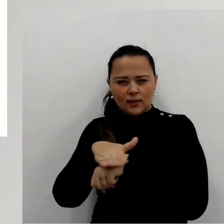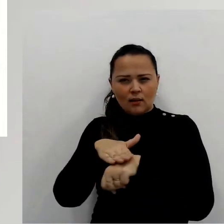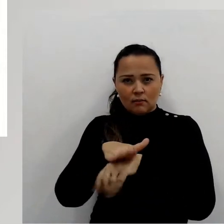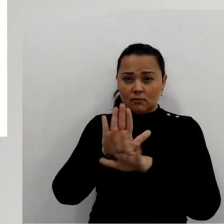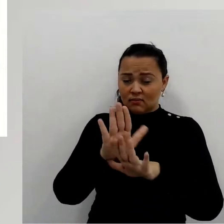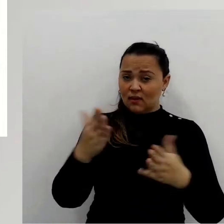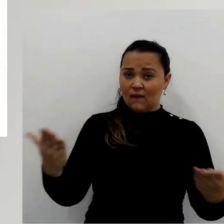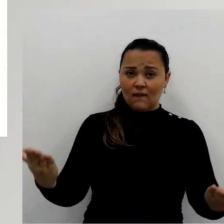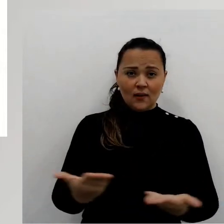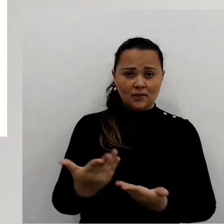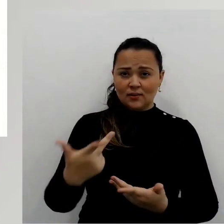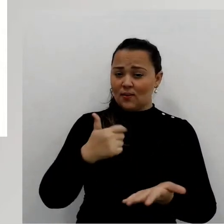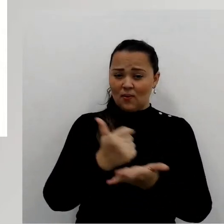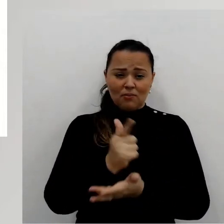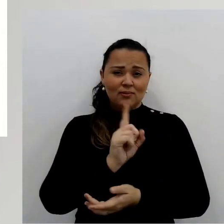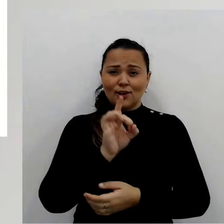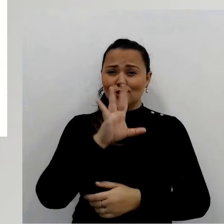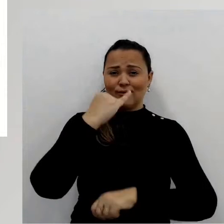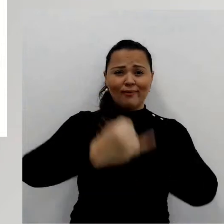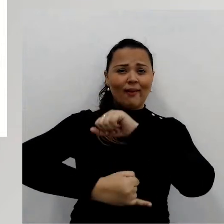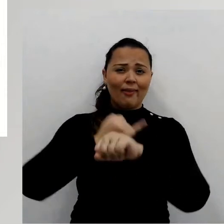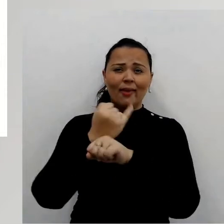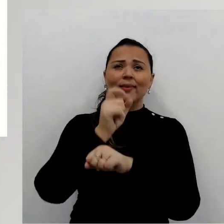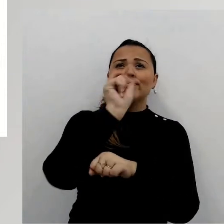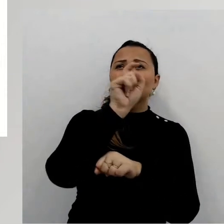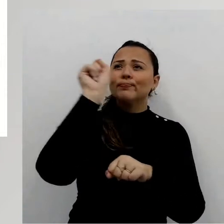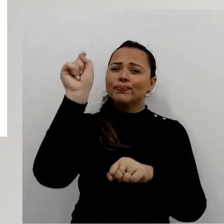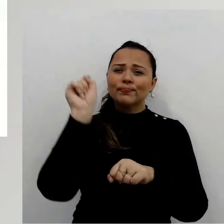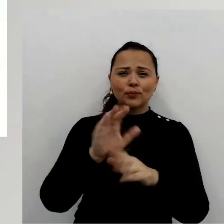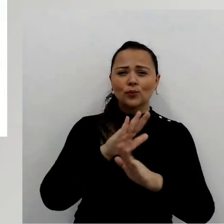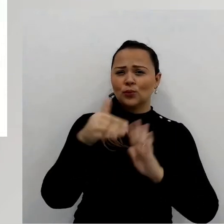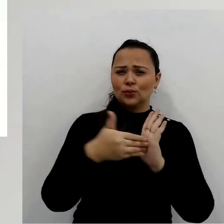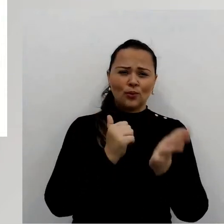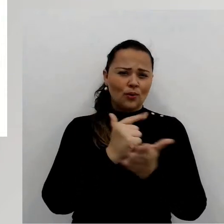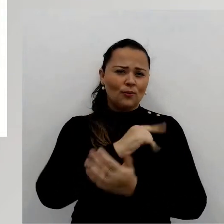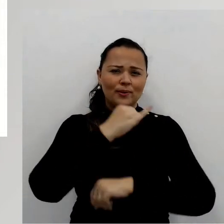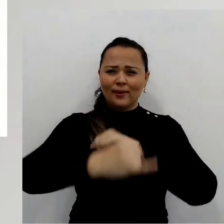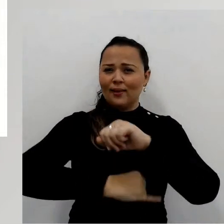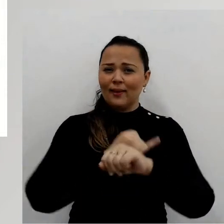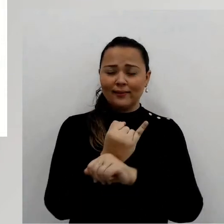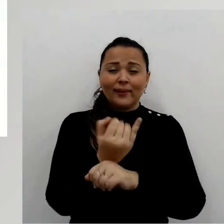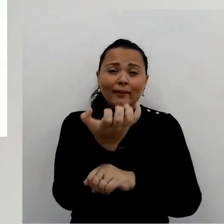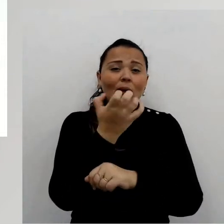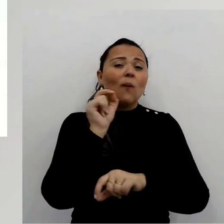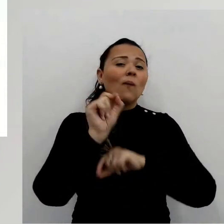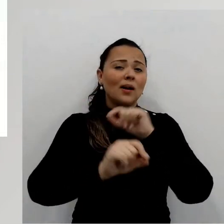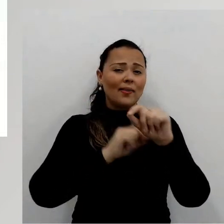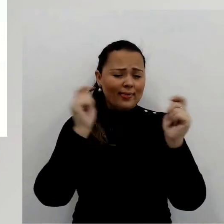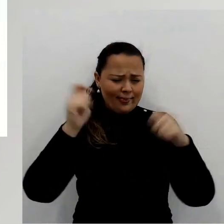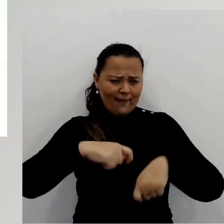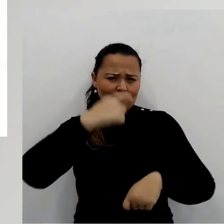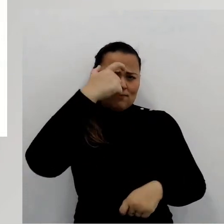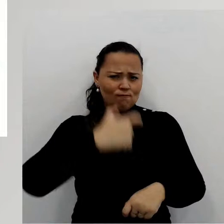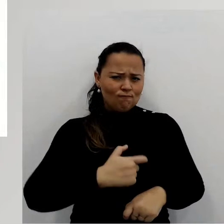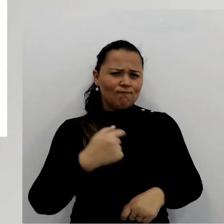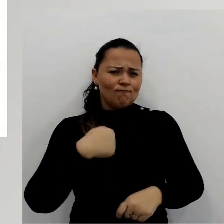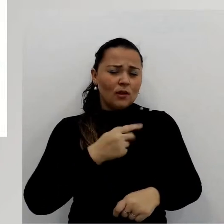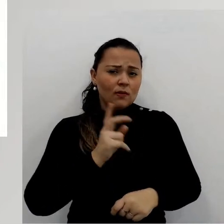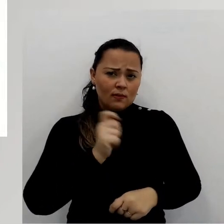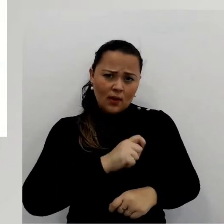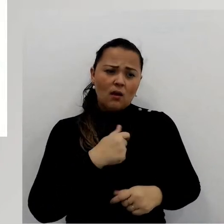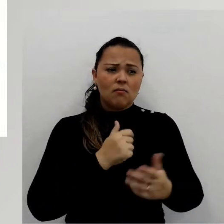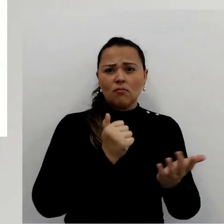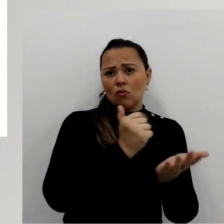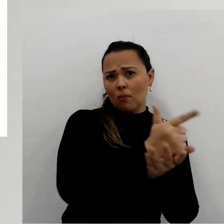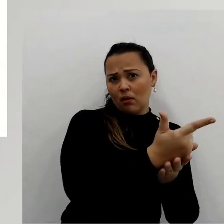buy everything else online. They want to be able to get the print. It's they're just basically buying something else.